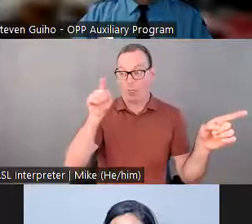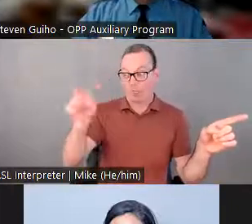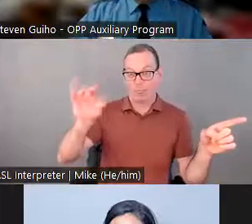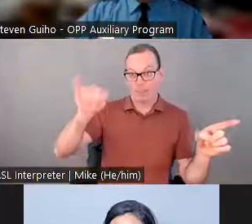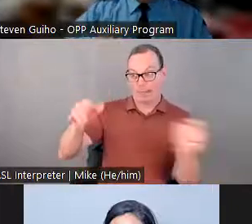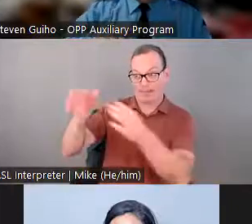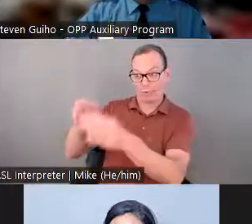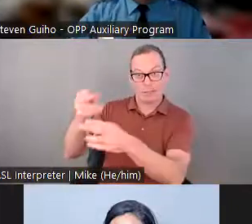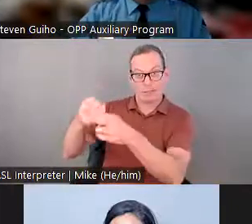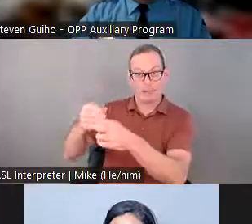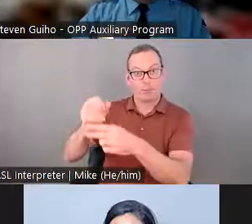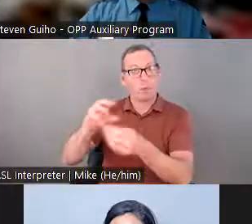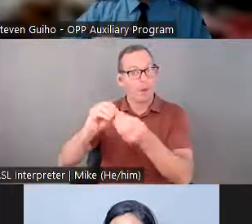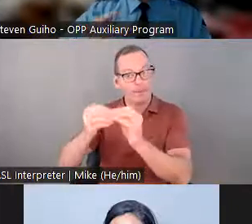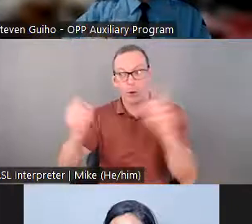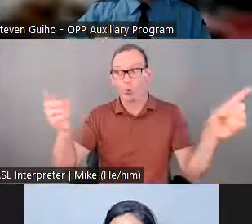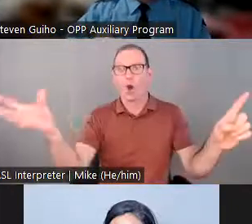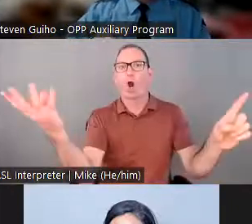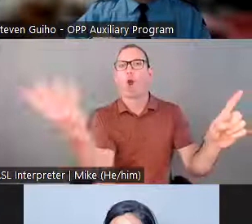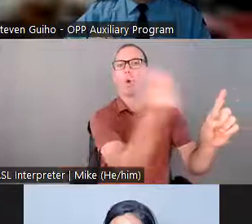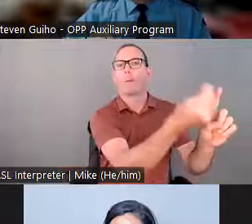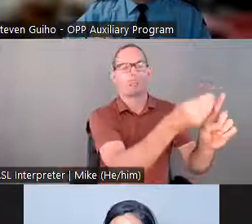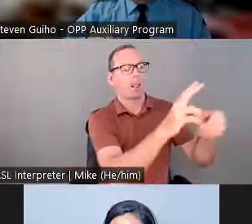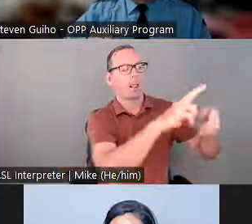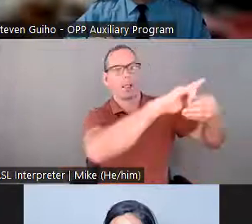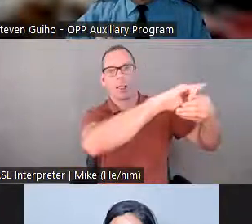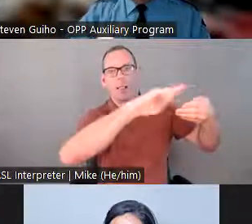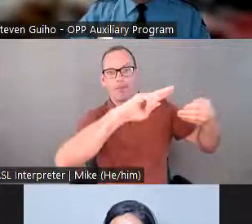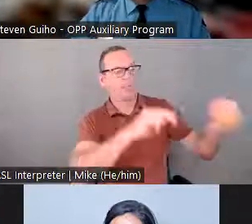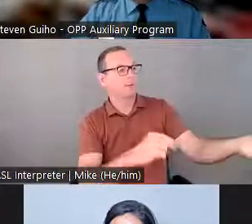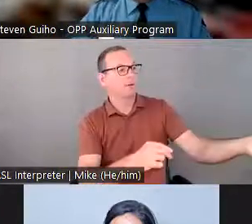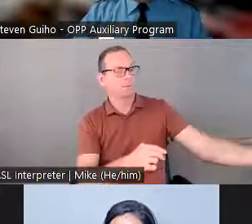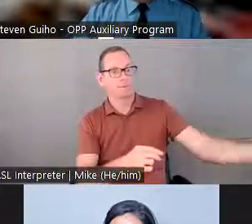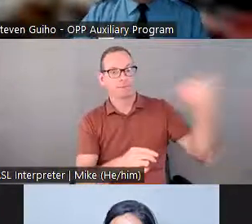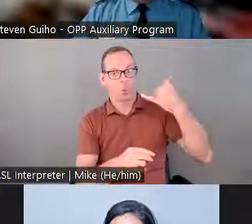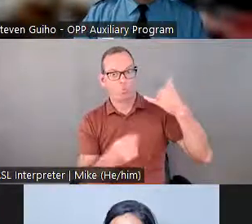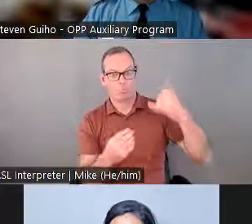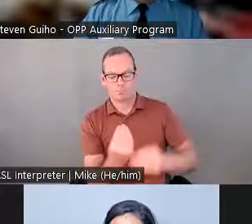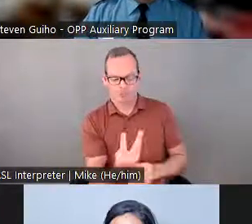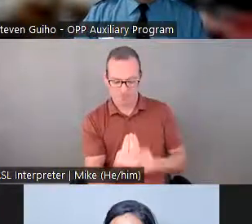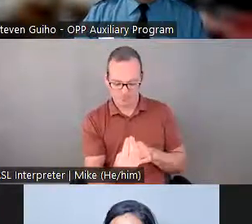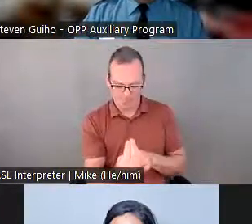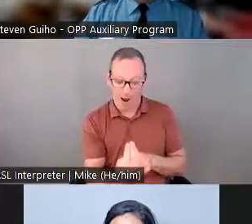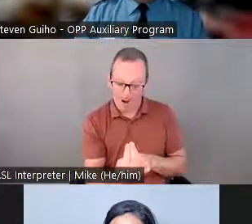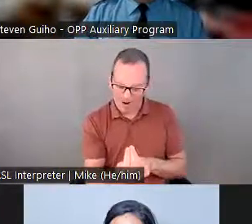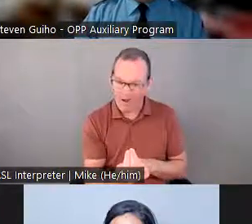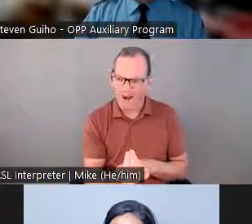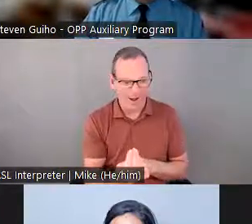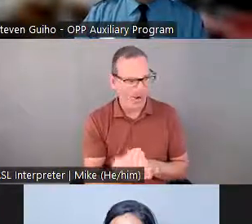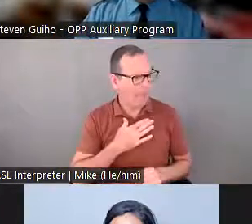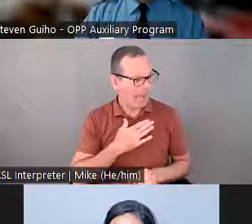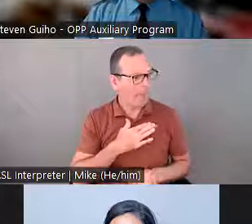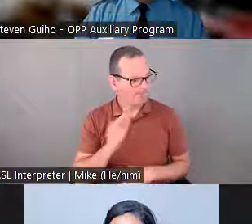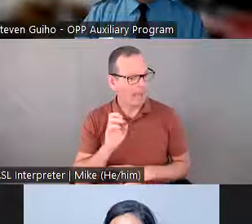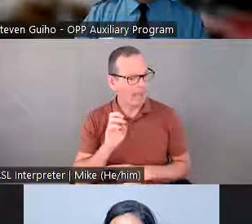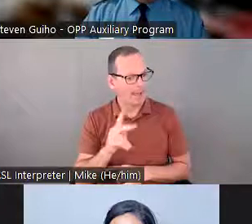an organization or a specific person or pretty much anyone they want. They can make it look like it's the bank calling you. So